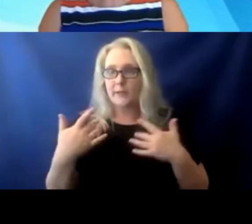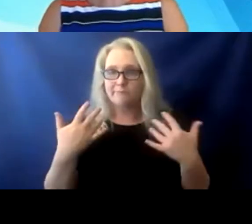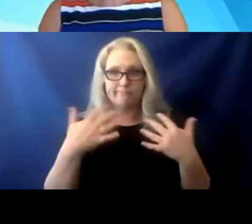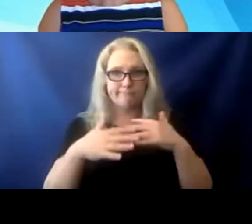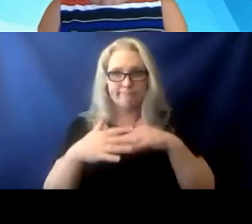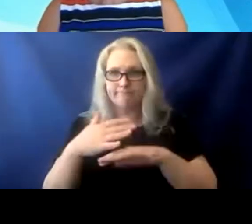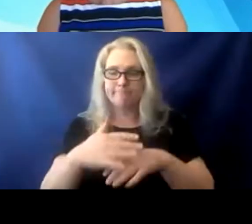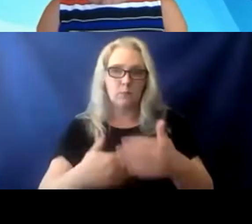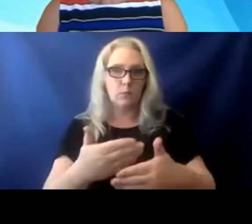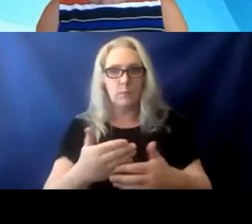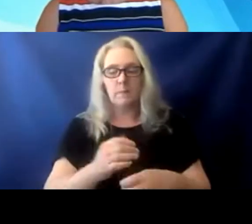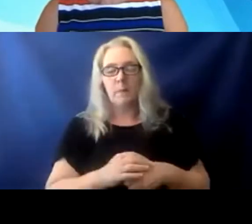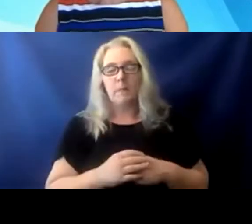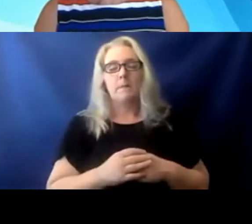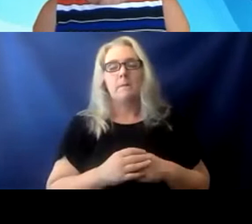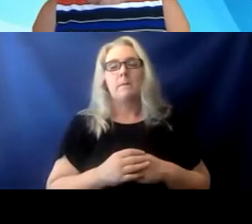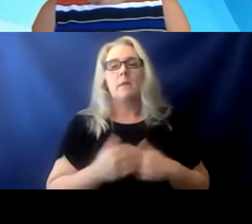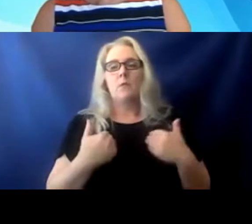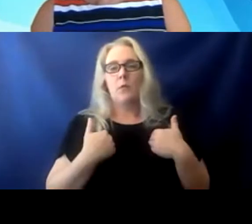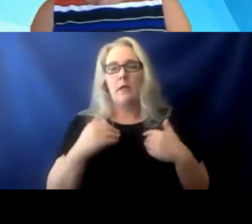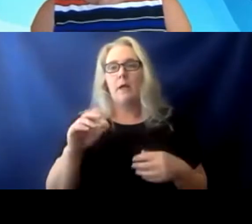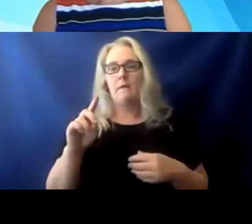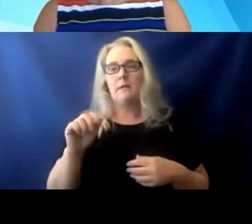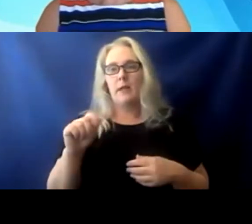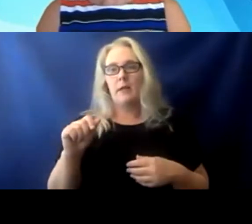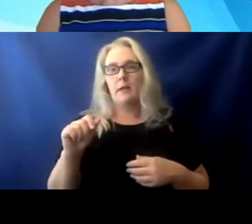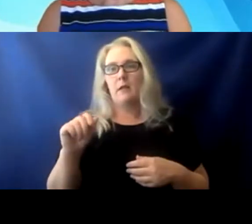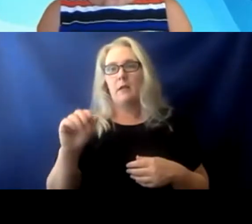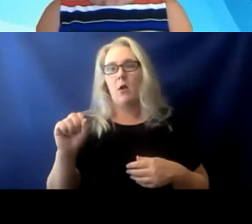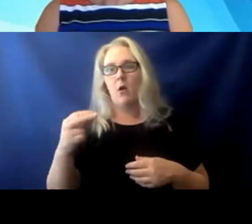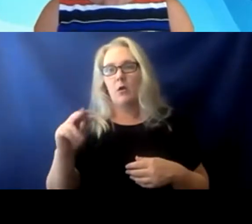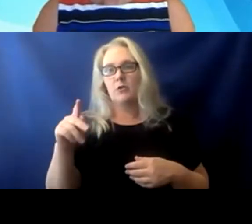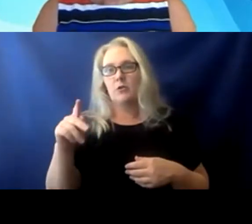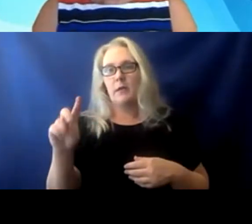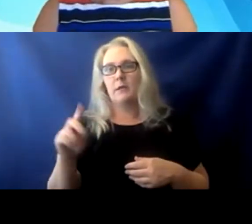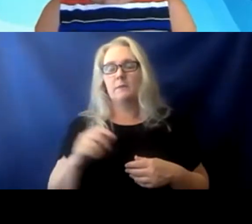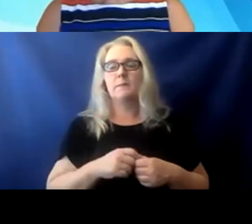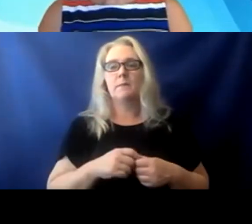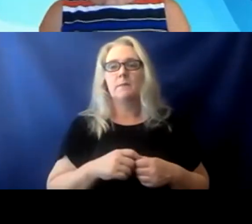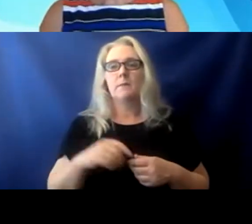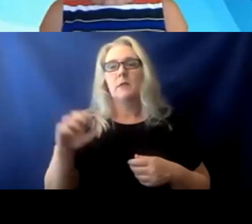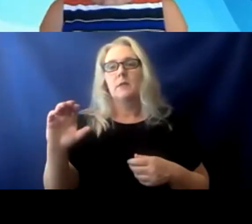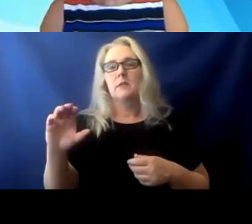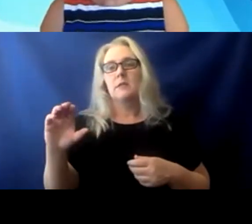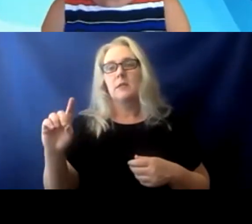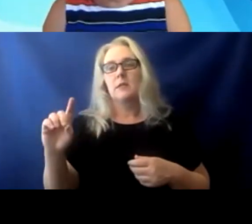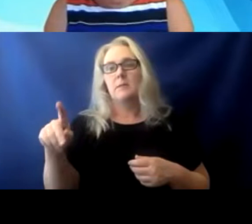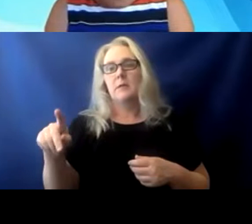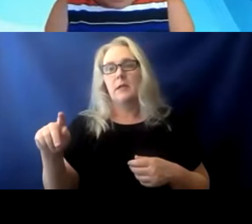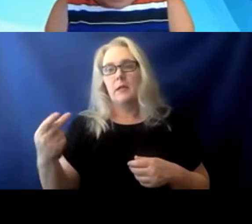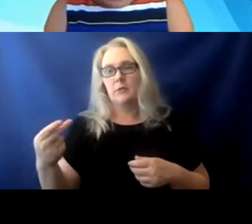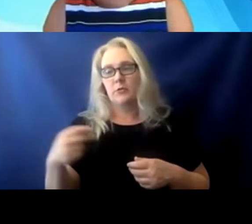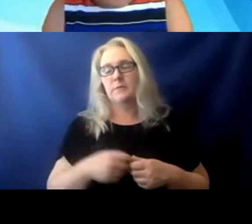have data at OSHPD, data at CDPH, data at